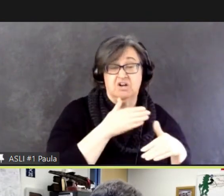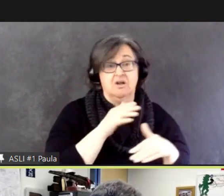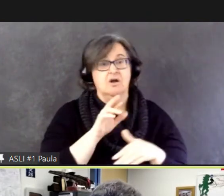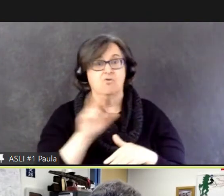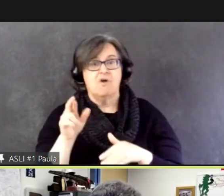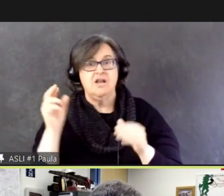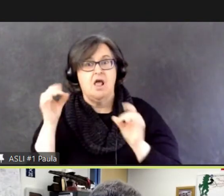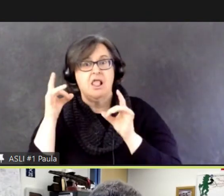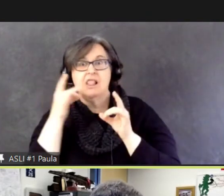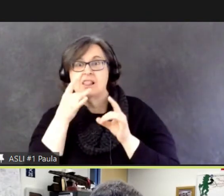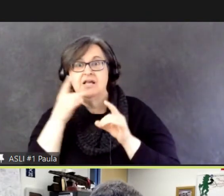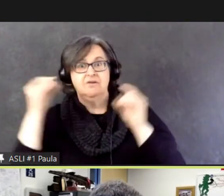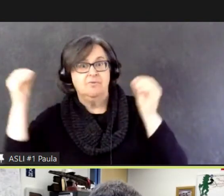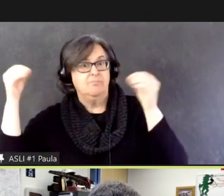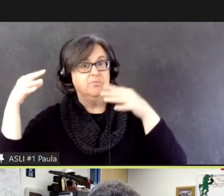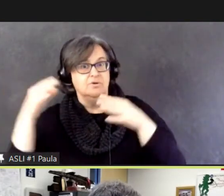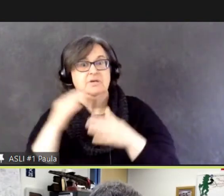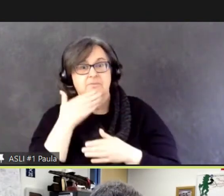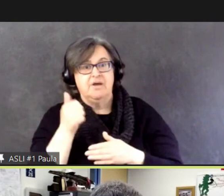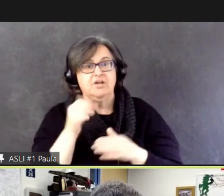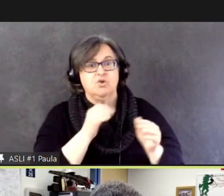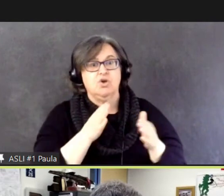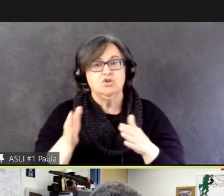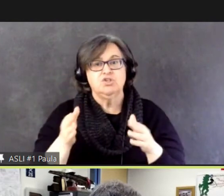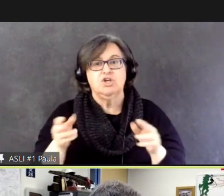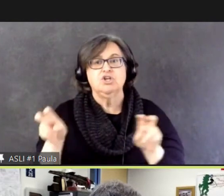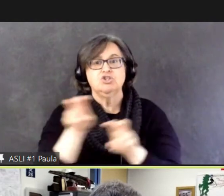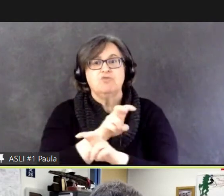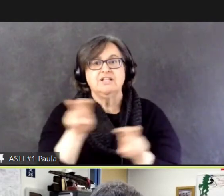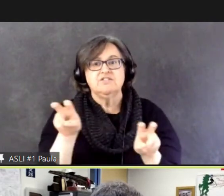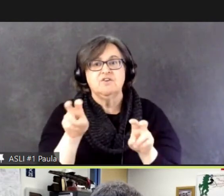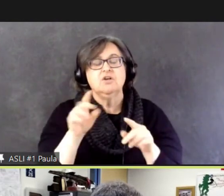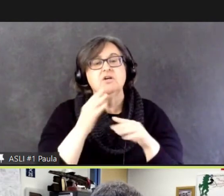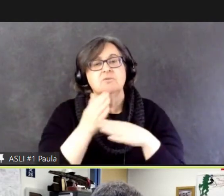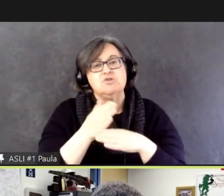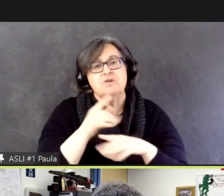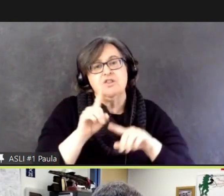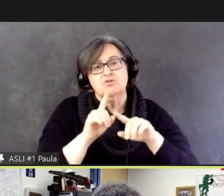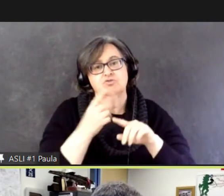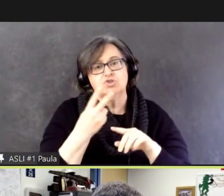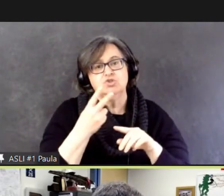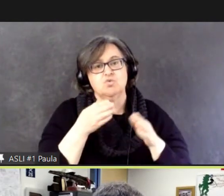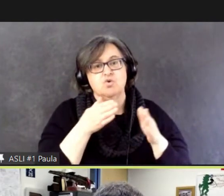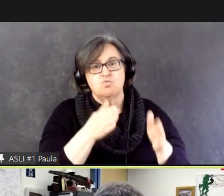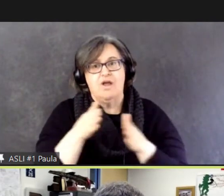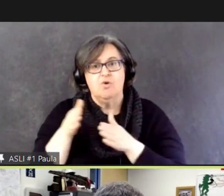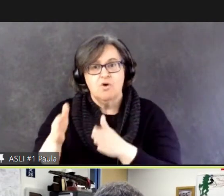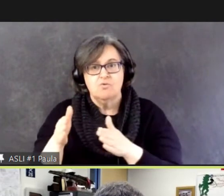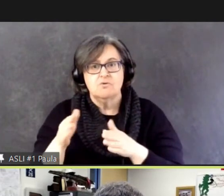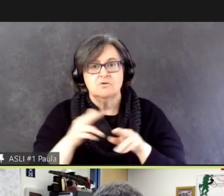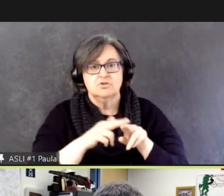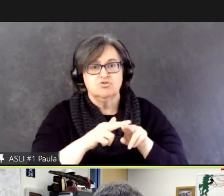the 2 station mezzanines and the tracks where you can transfer over between the 2 sides of the railroad. Next slide.